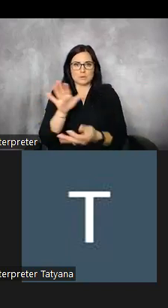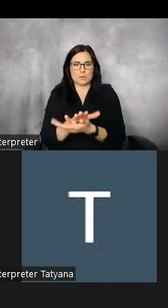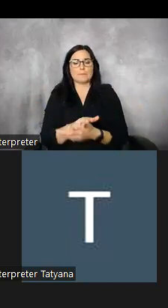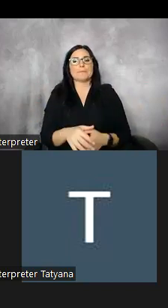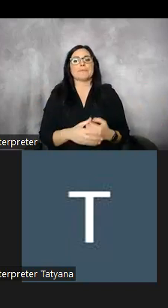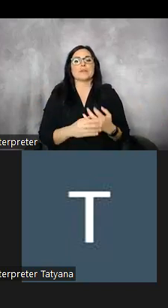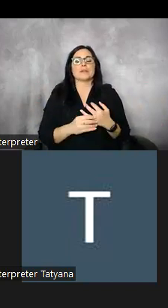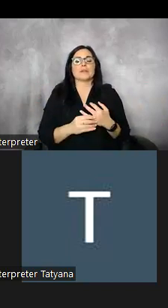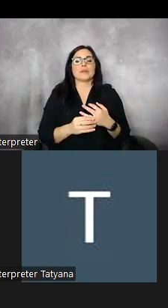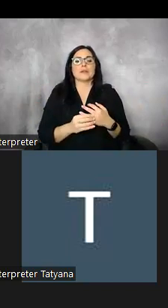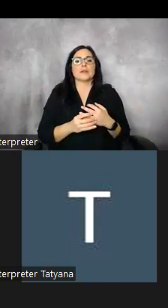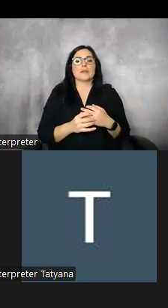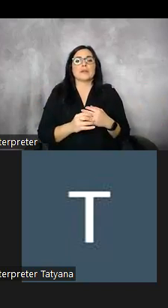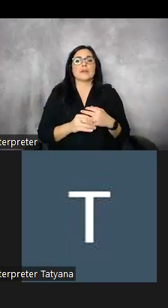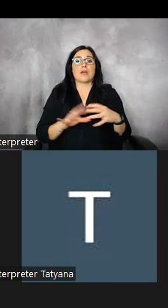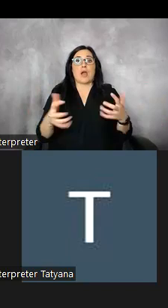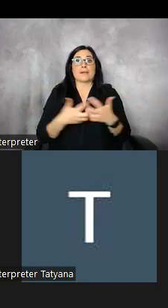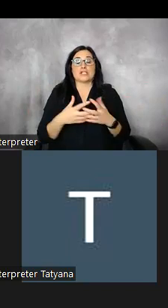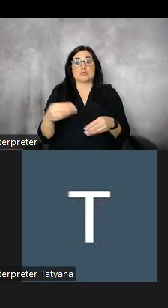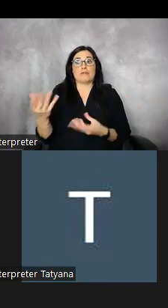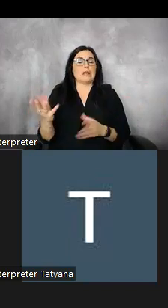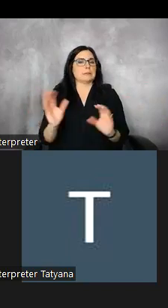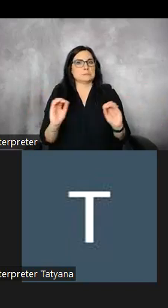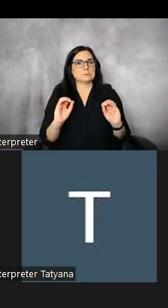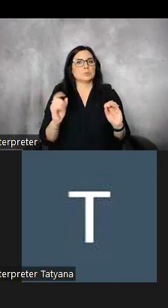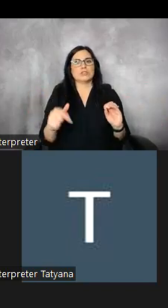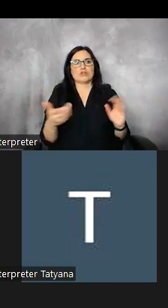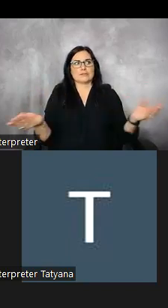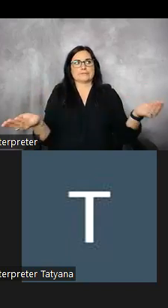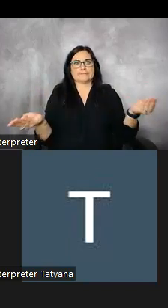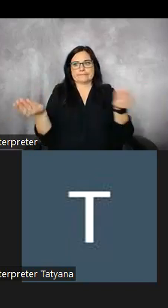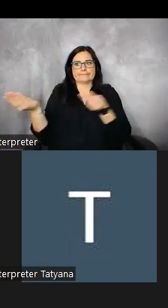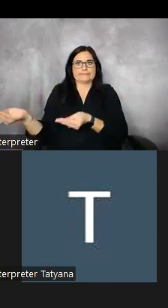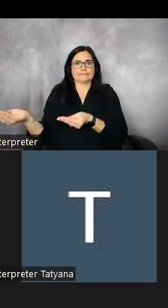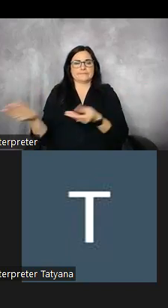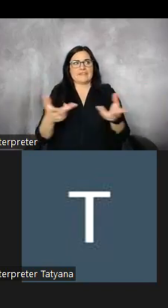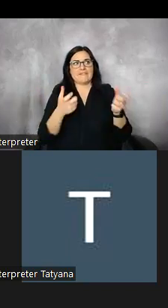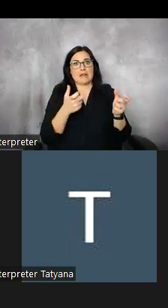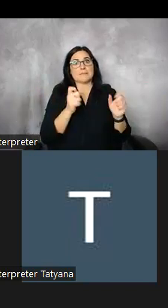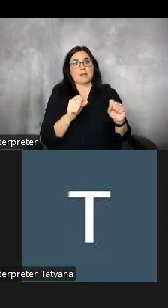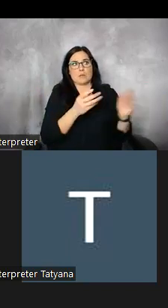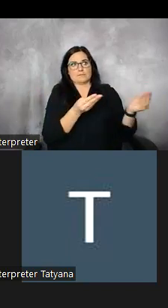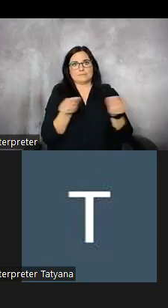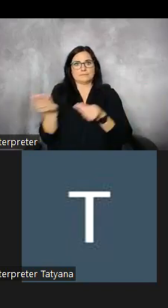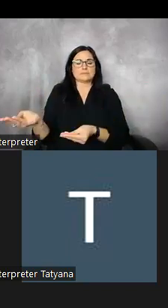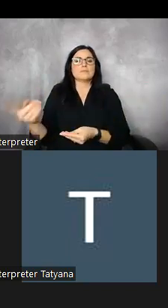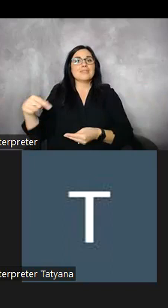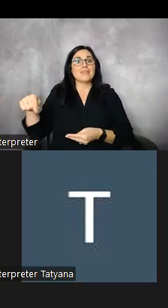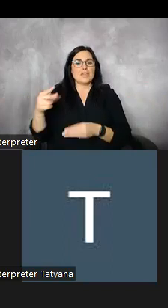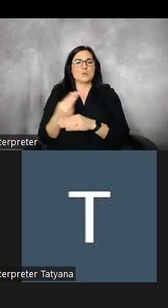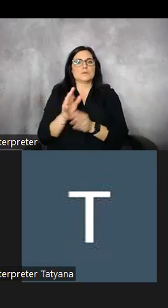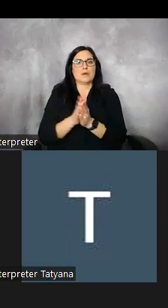really providing accommodations within that textbook. We just get them electronic text as fast as we can, and then they will customize the book for their